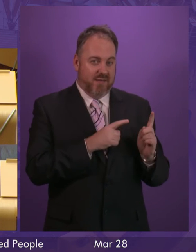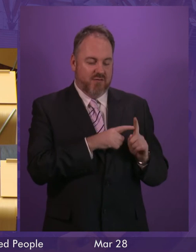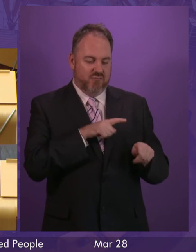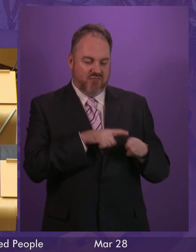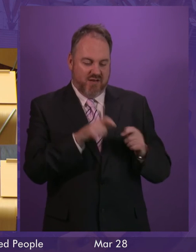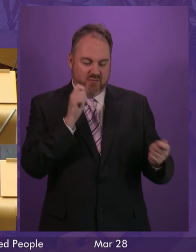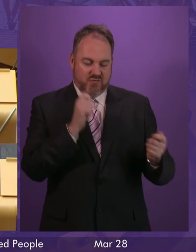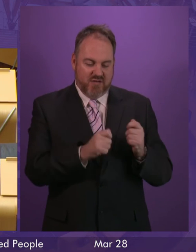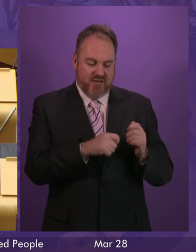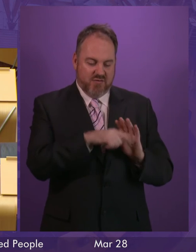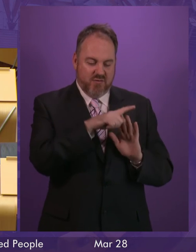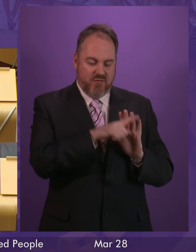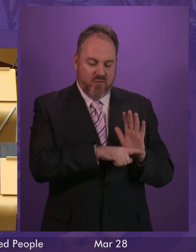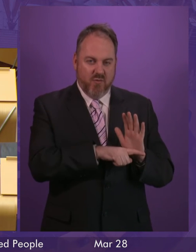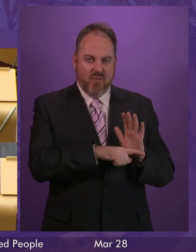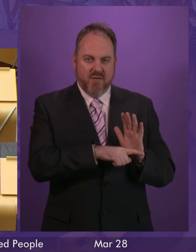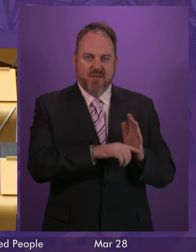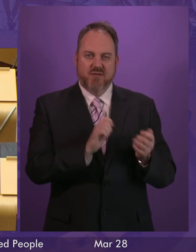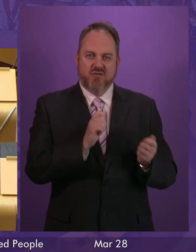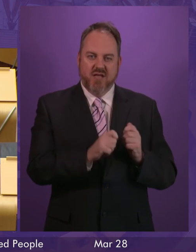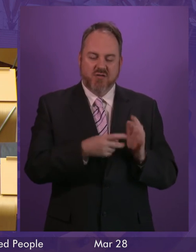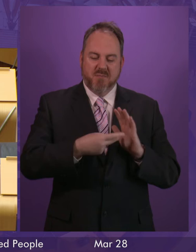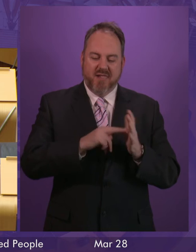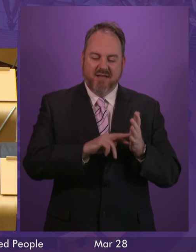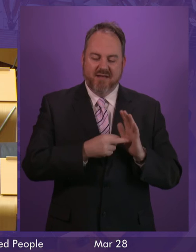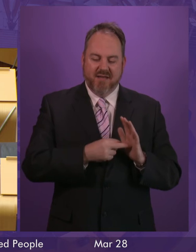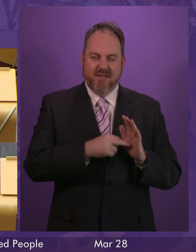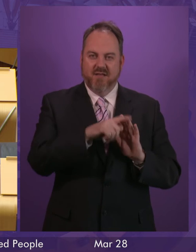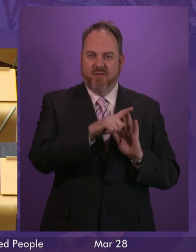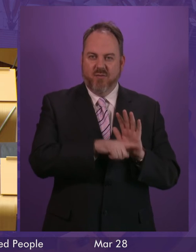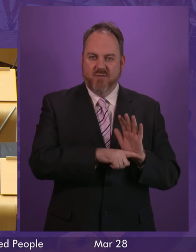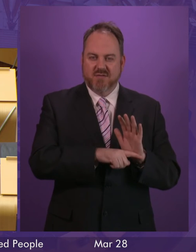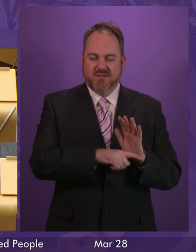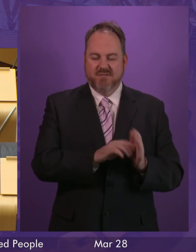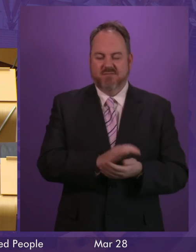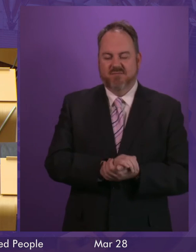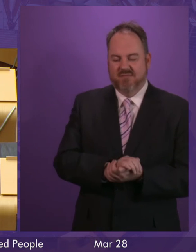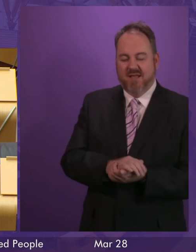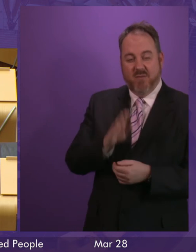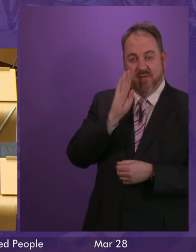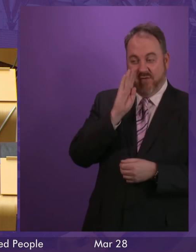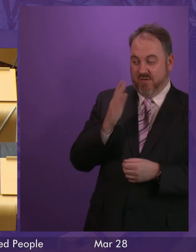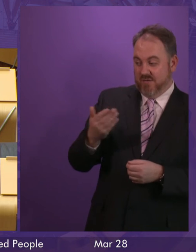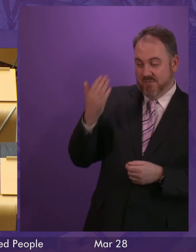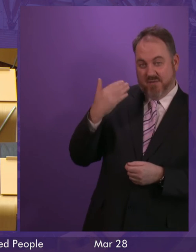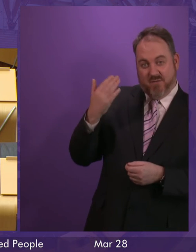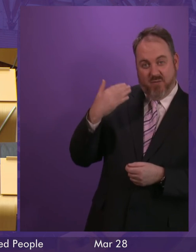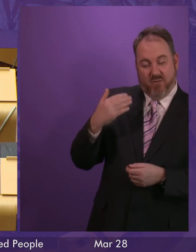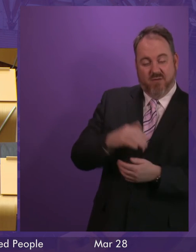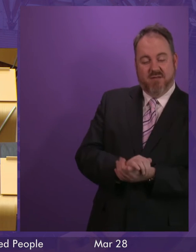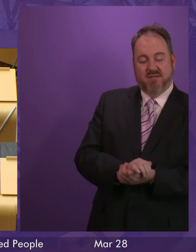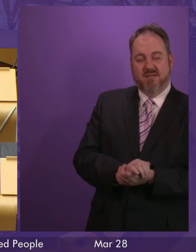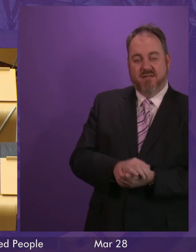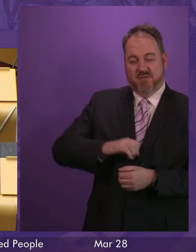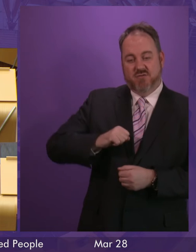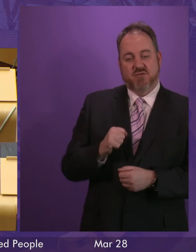regulations through the planning bill. And as Christina McKelvey said in our opening remarks, the Scottish Government